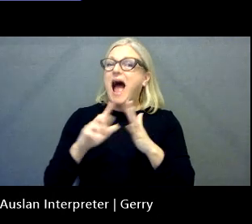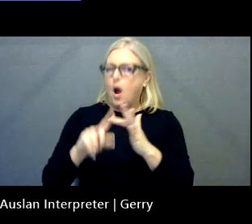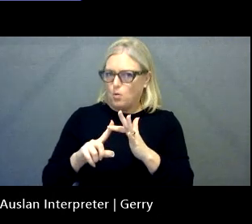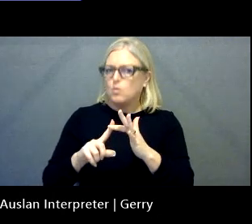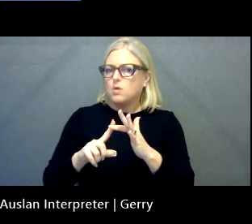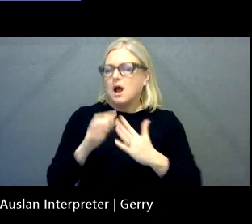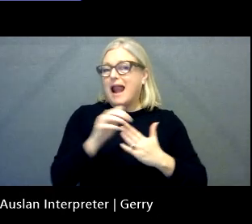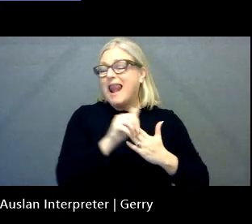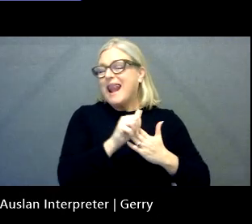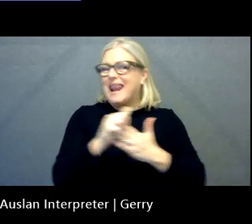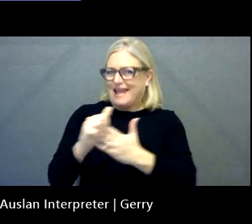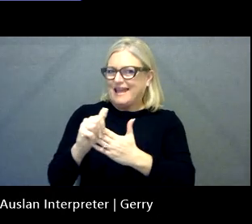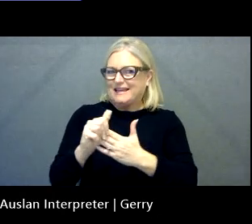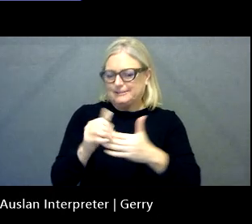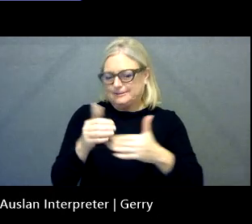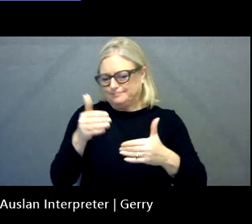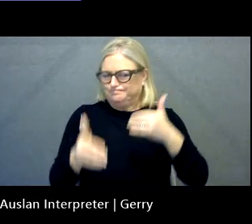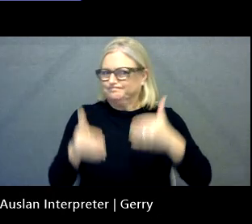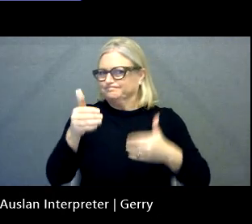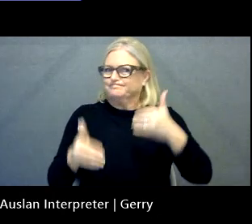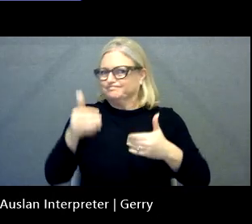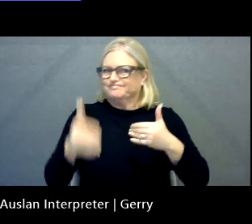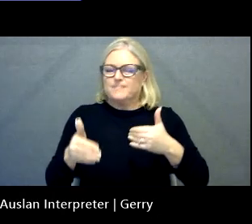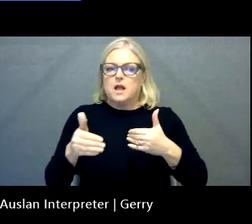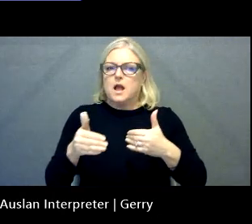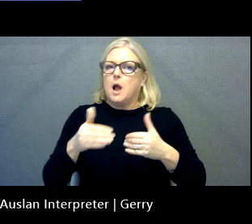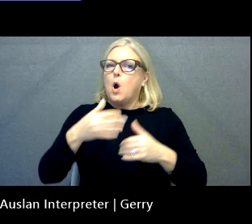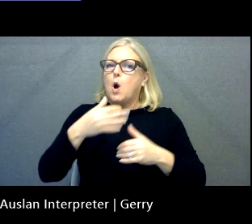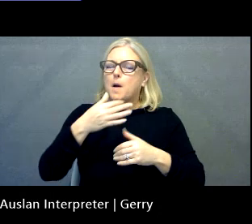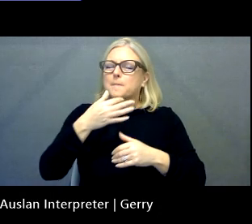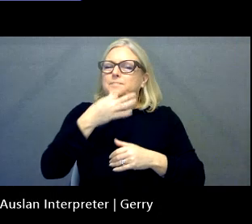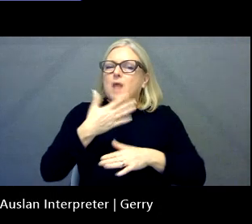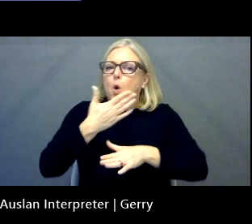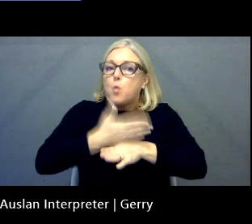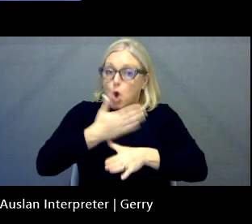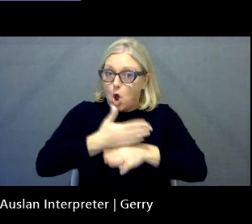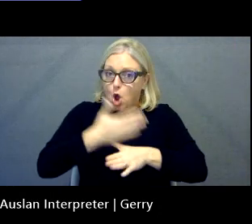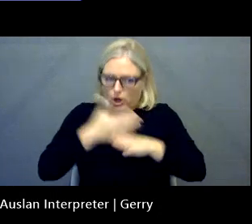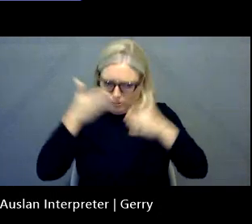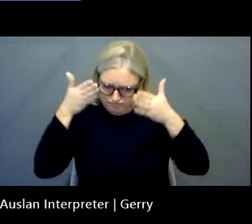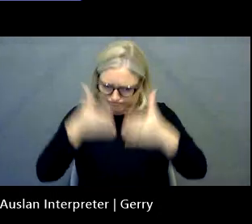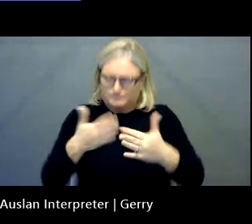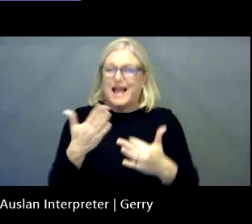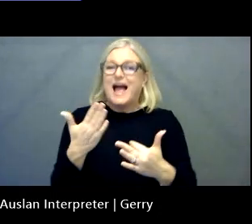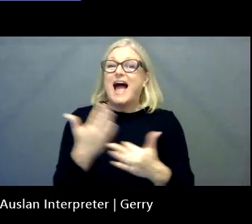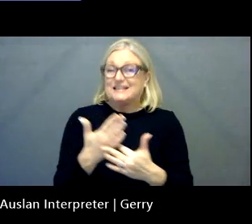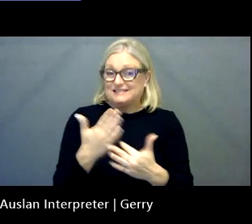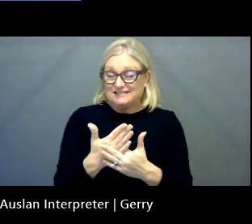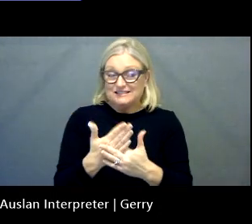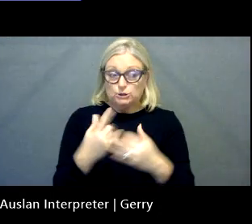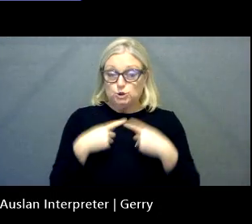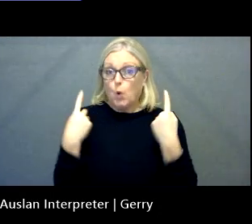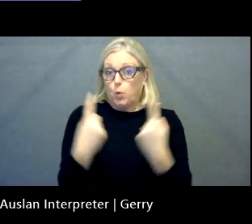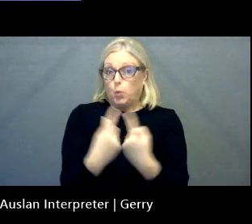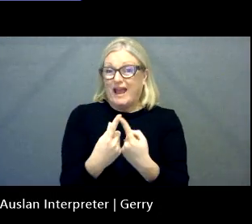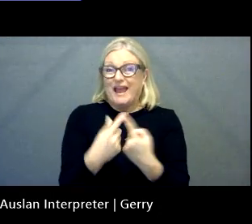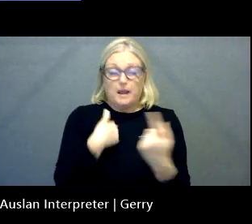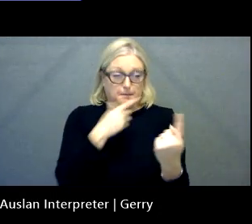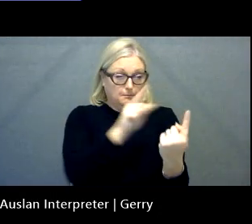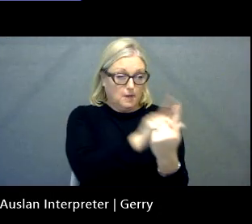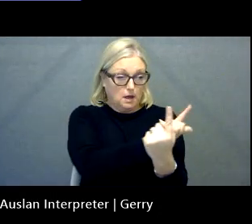we had to look at accommodations. So that involved consultation with 16 stakeholders from